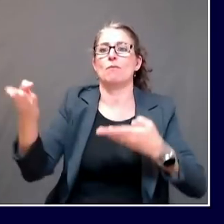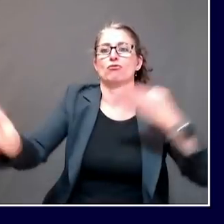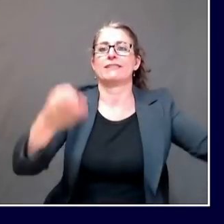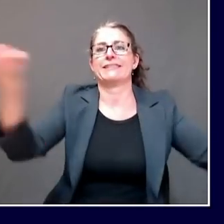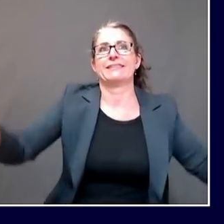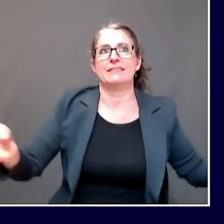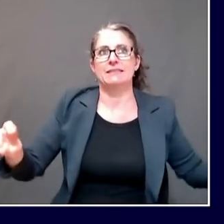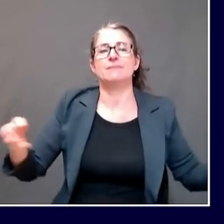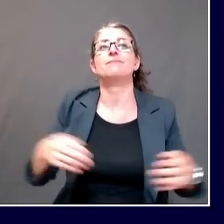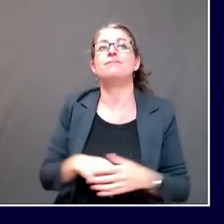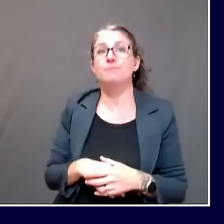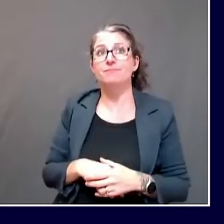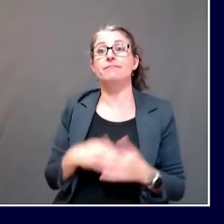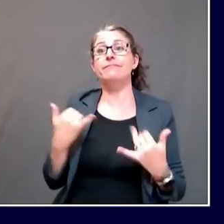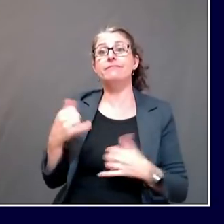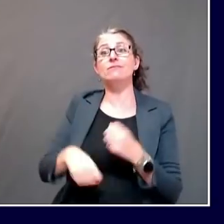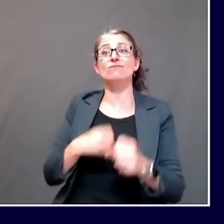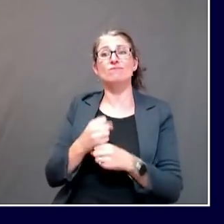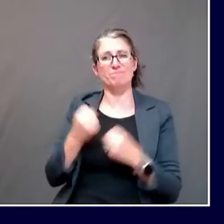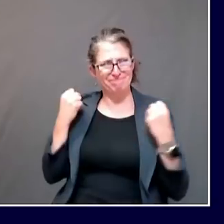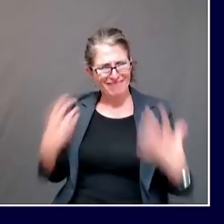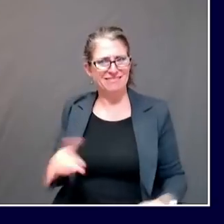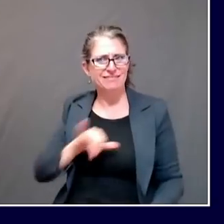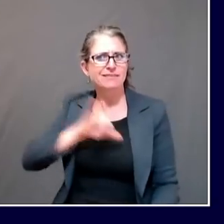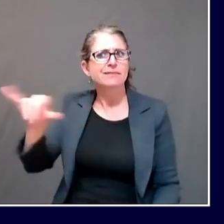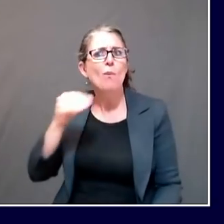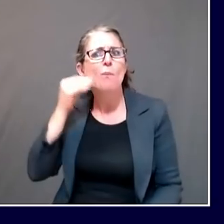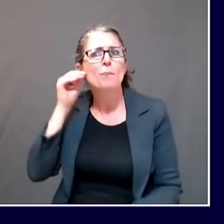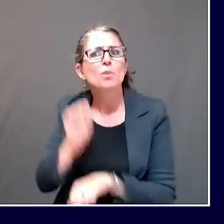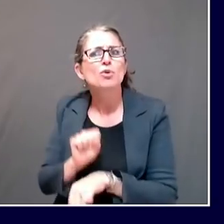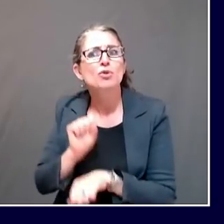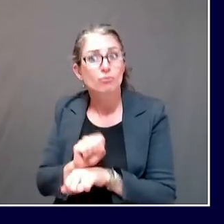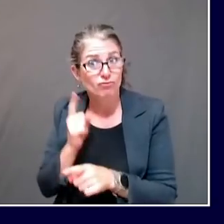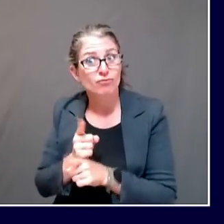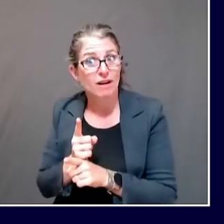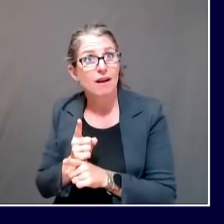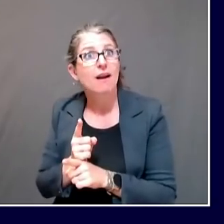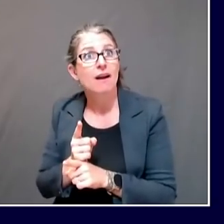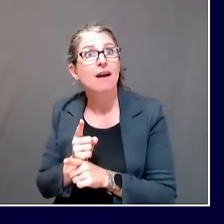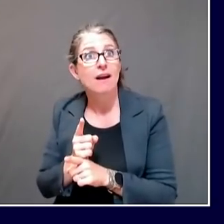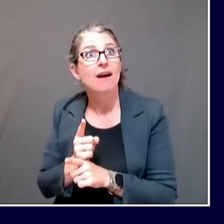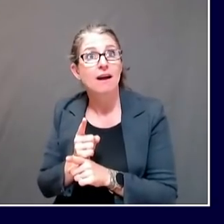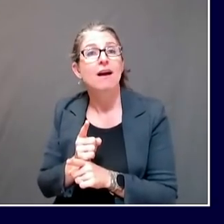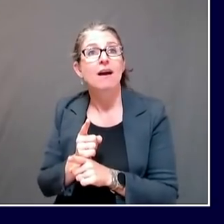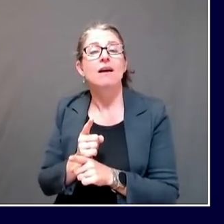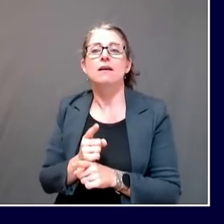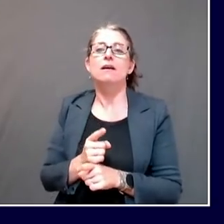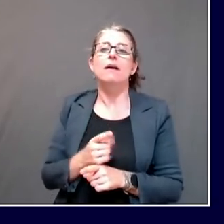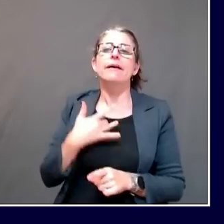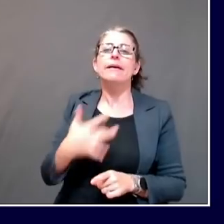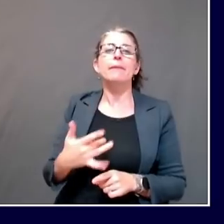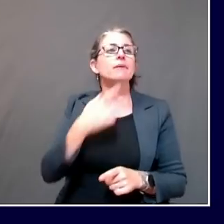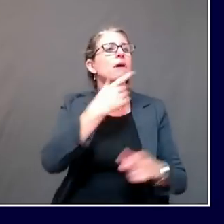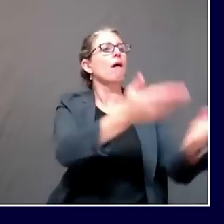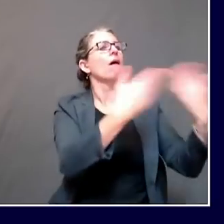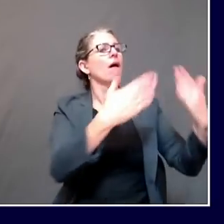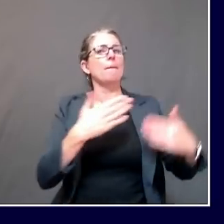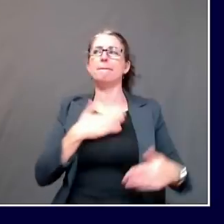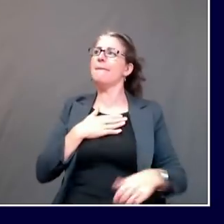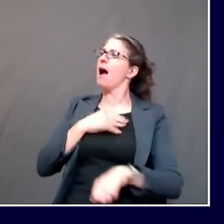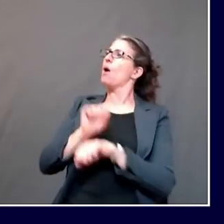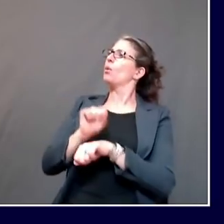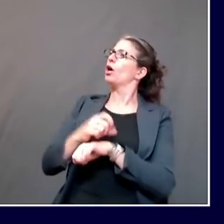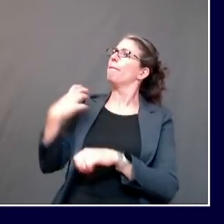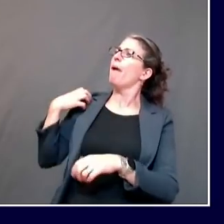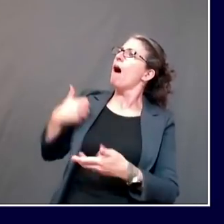is we don't want to strictly limit flu shot availability to only those who have and visit